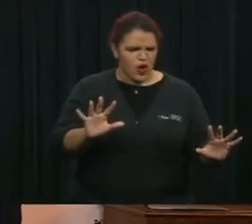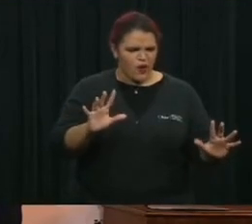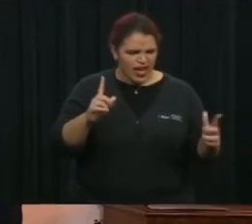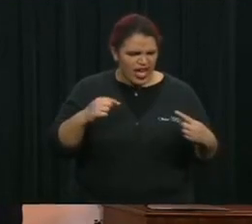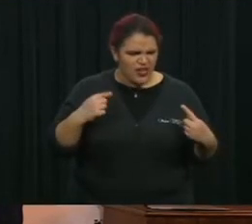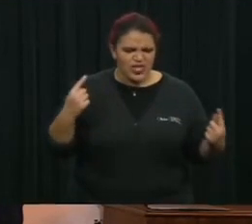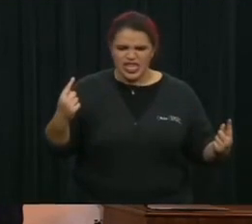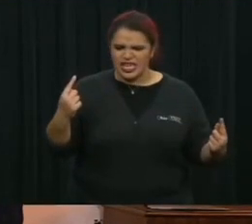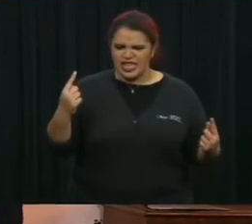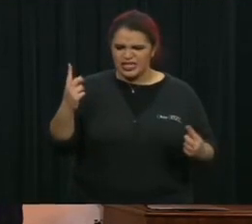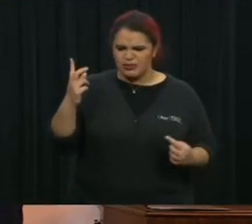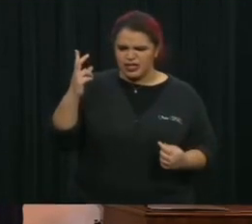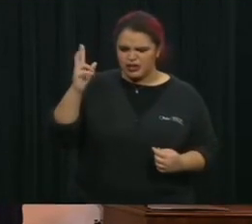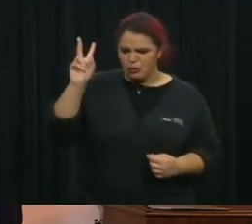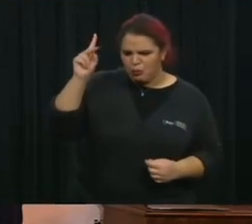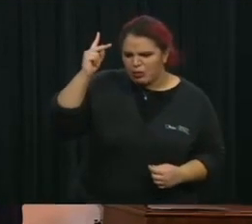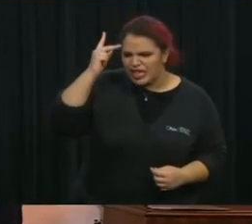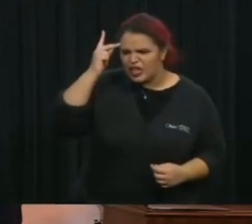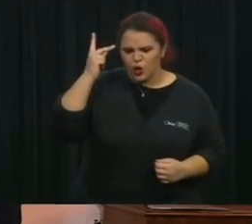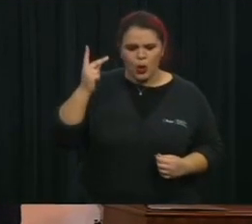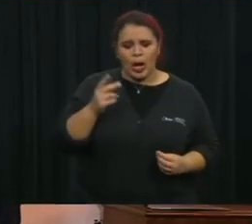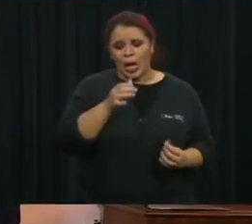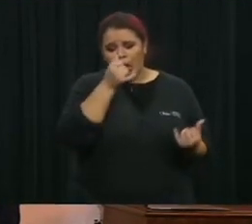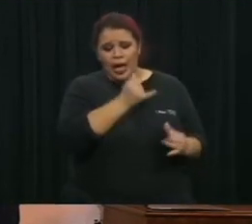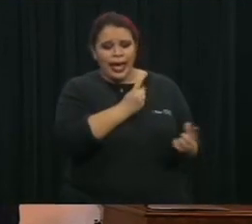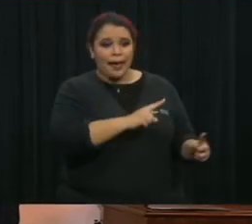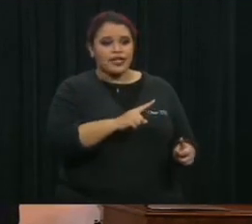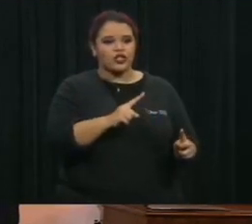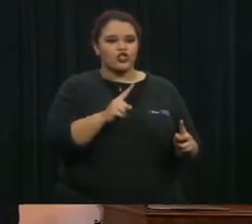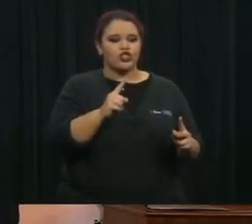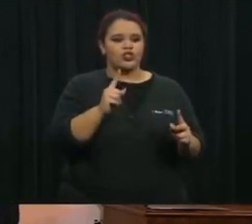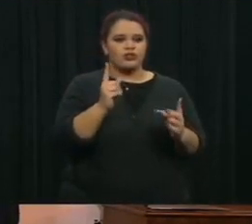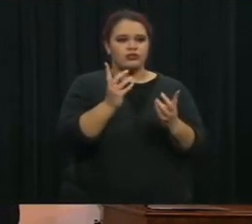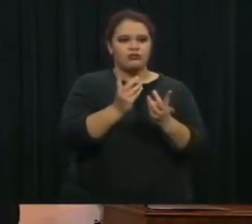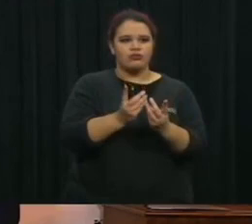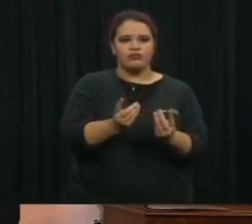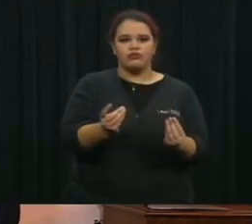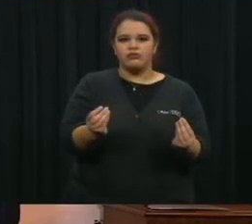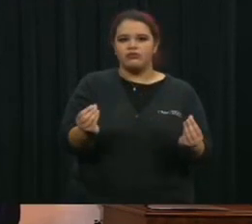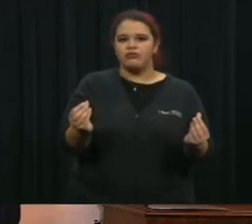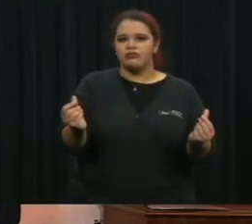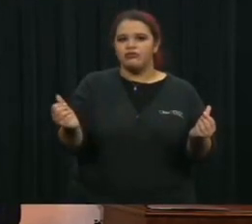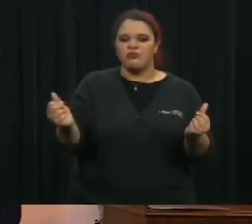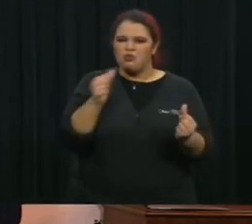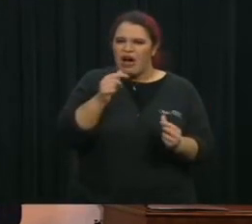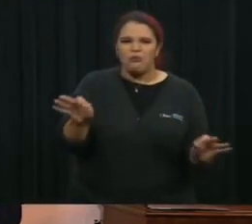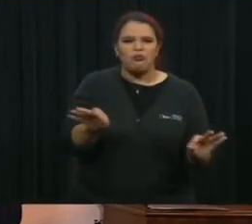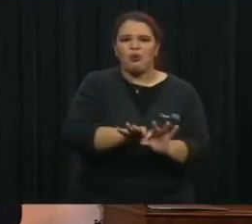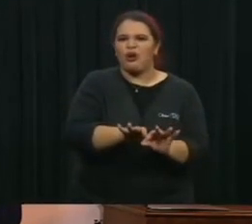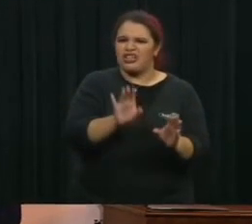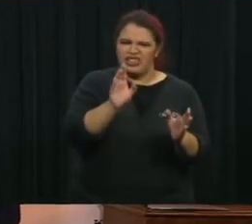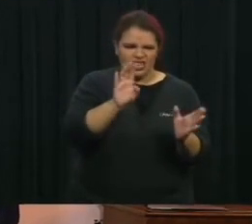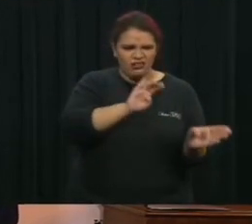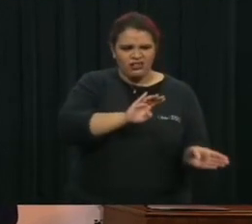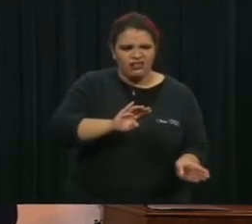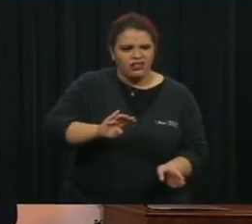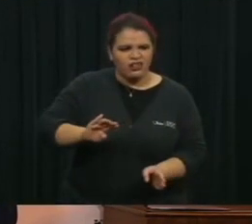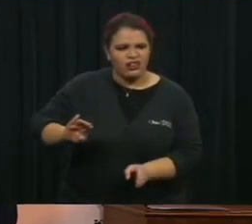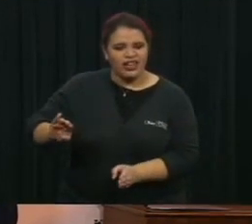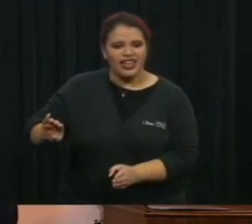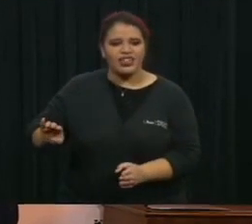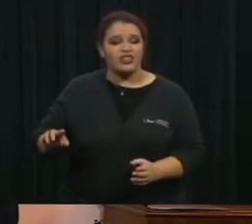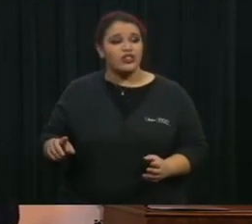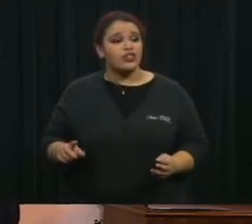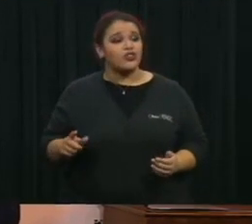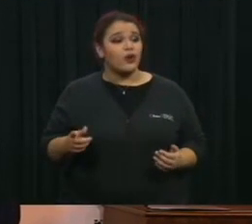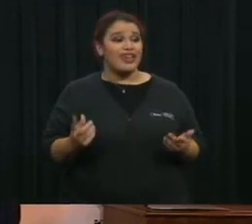or ridiculous in our life just fell away in a moment. And I hope we'll allow that to happen for